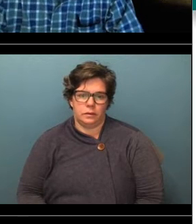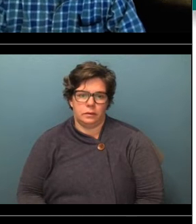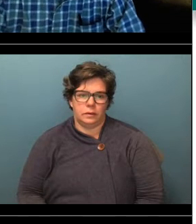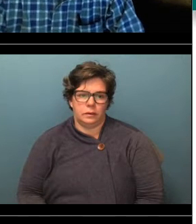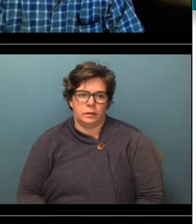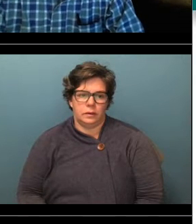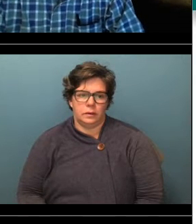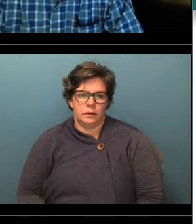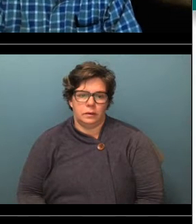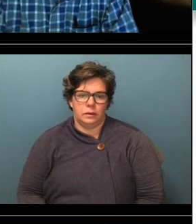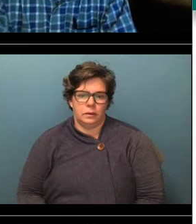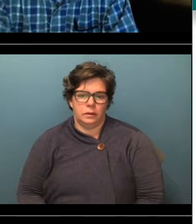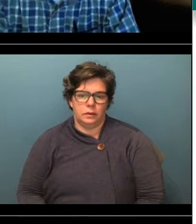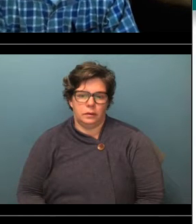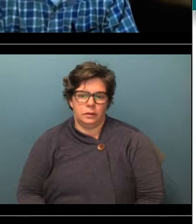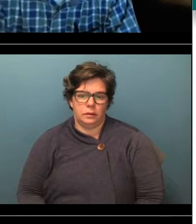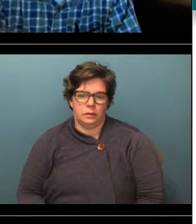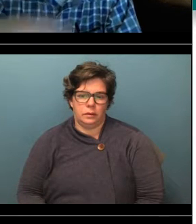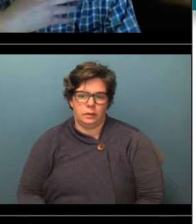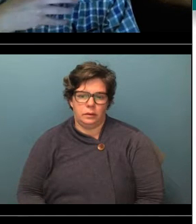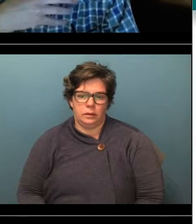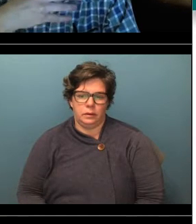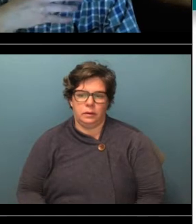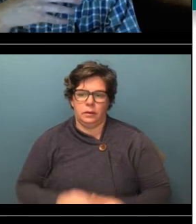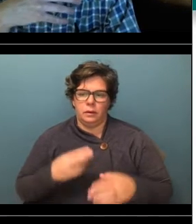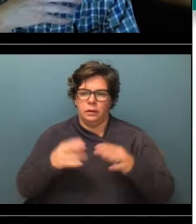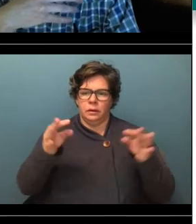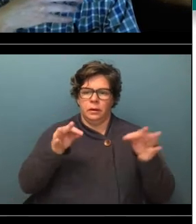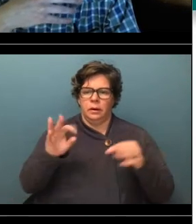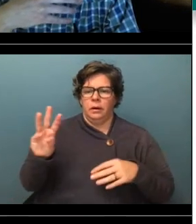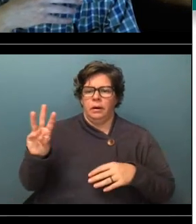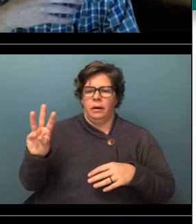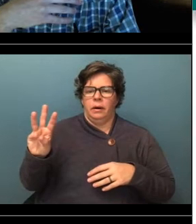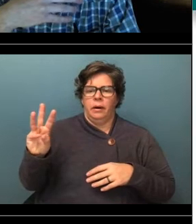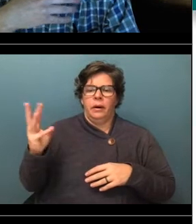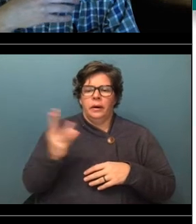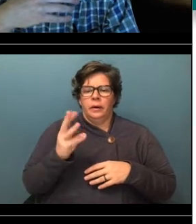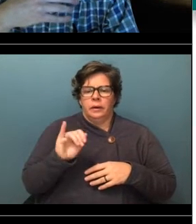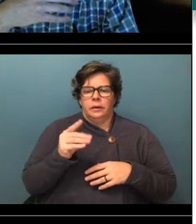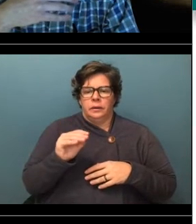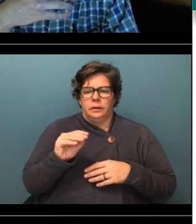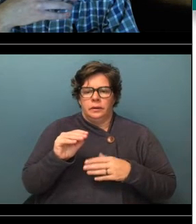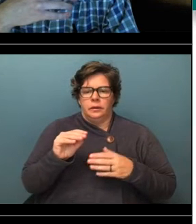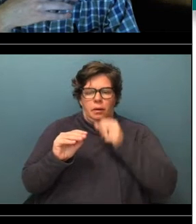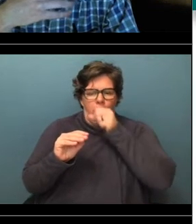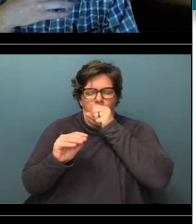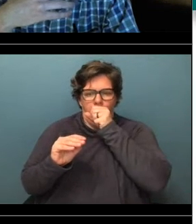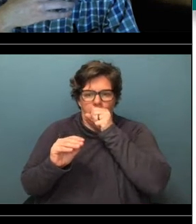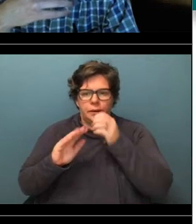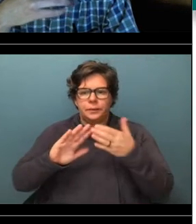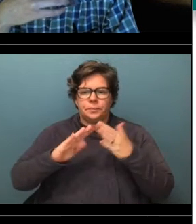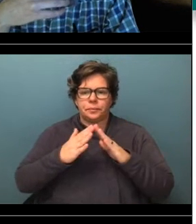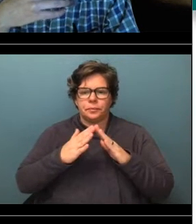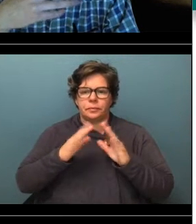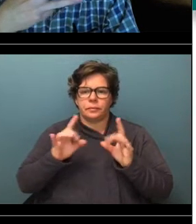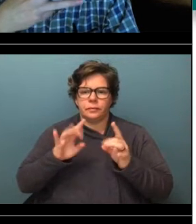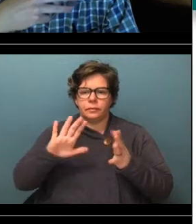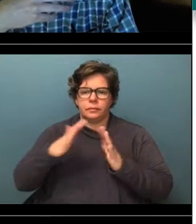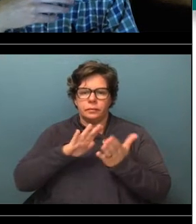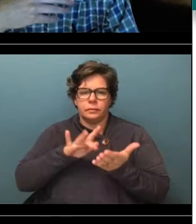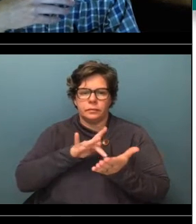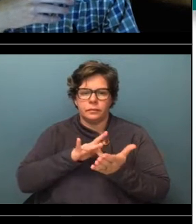I will now provide you with a brief virtual tour of the Western Idaho Community Crisis Center, which is located in Caldwell, Idaho, and serves